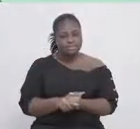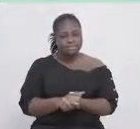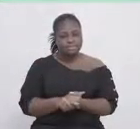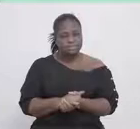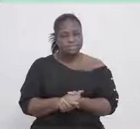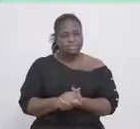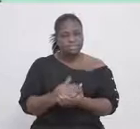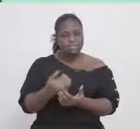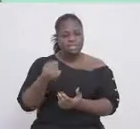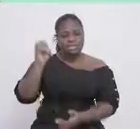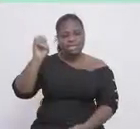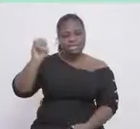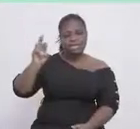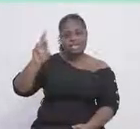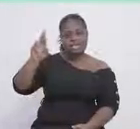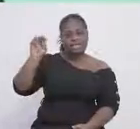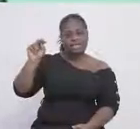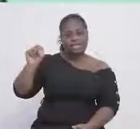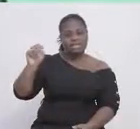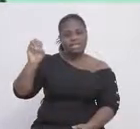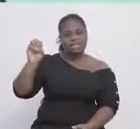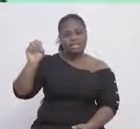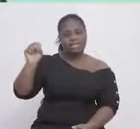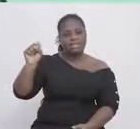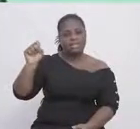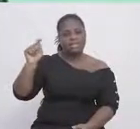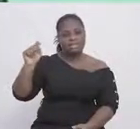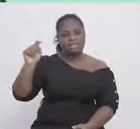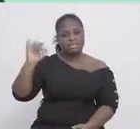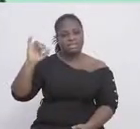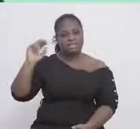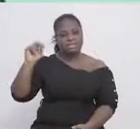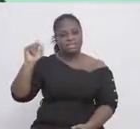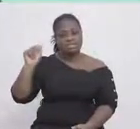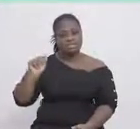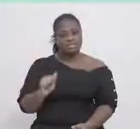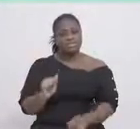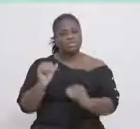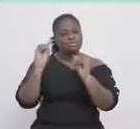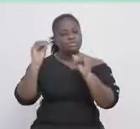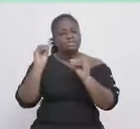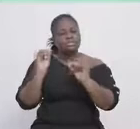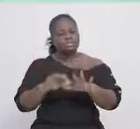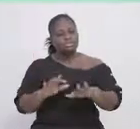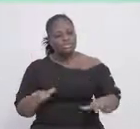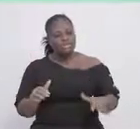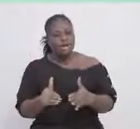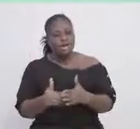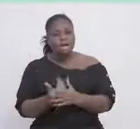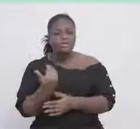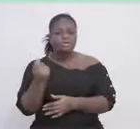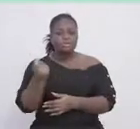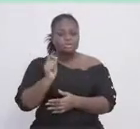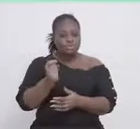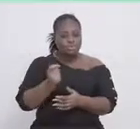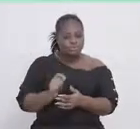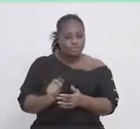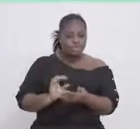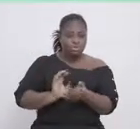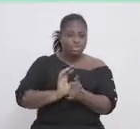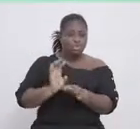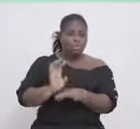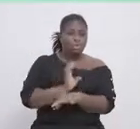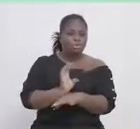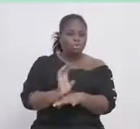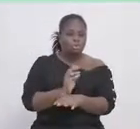a Ghanaian social entrepreneur, founded the Ghana Code Club as an after-school program to teach children how to write computer programs.